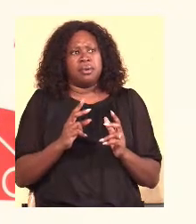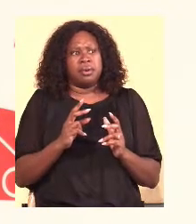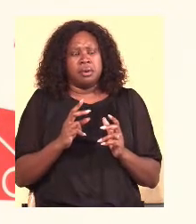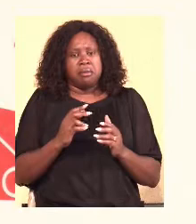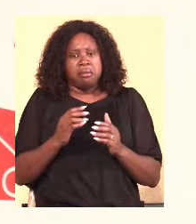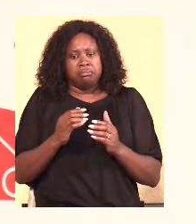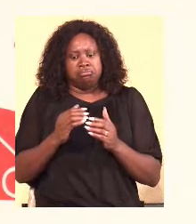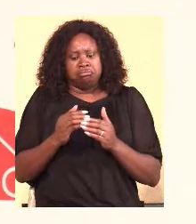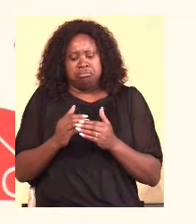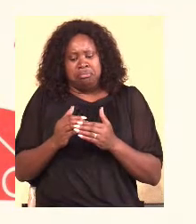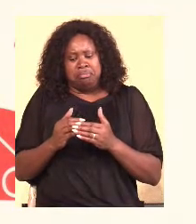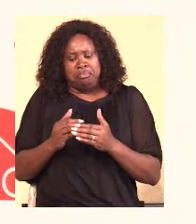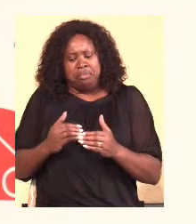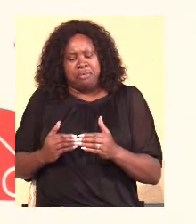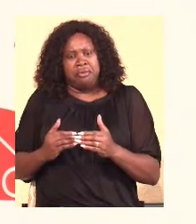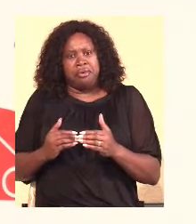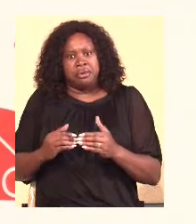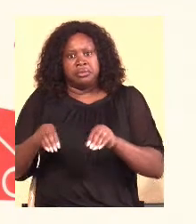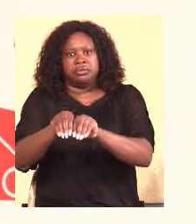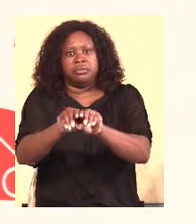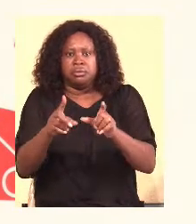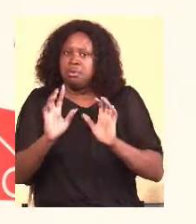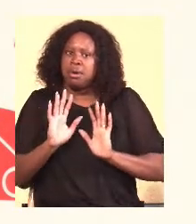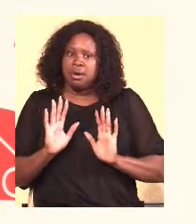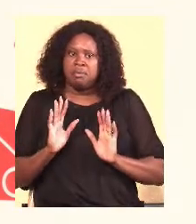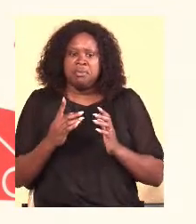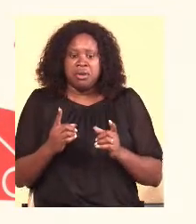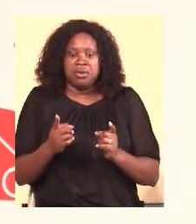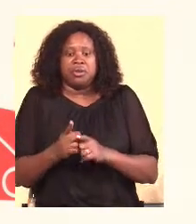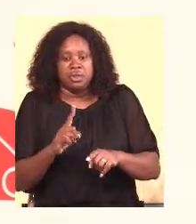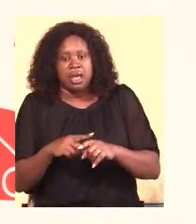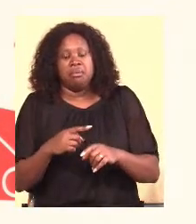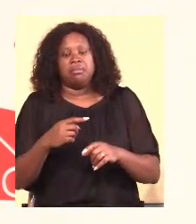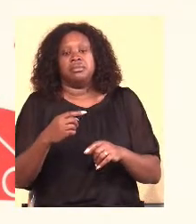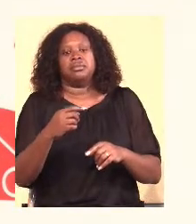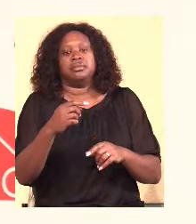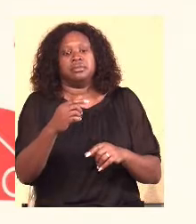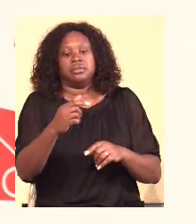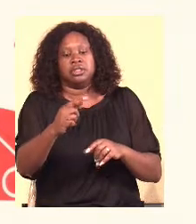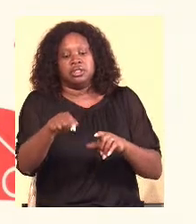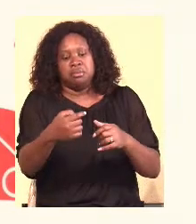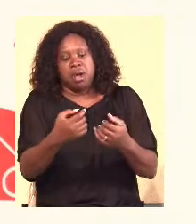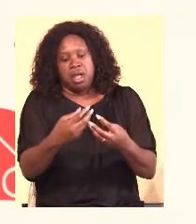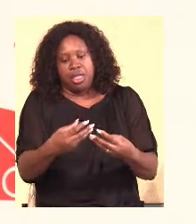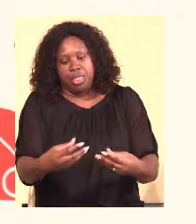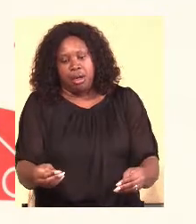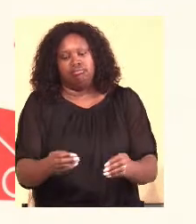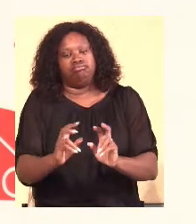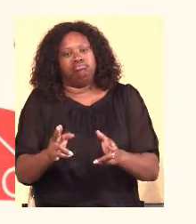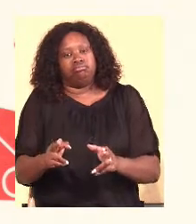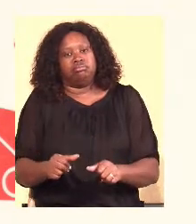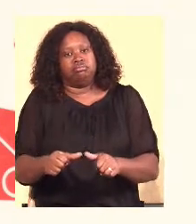early, too soon, because it might be a short while and in no time things fall back to